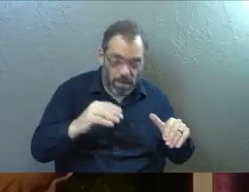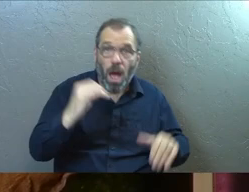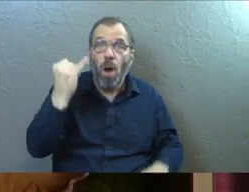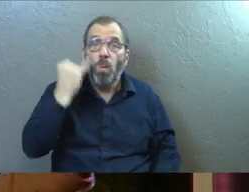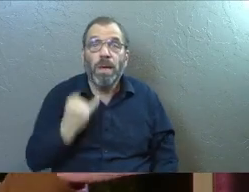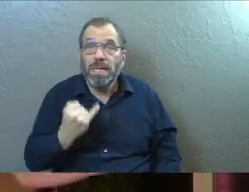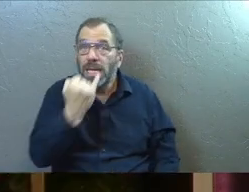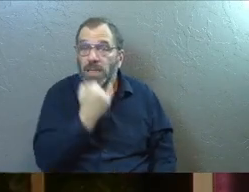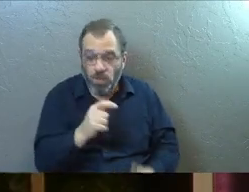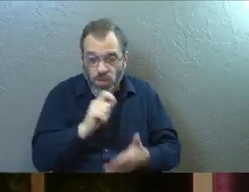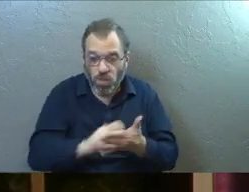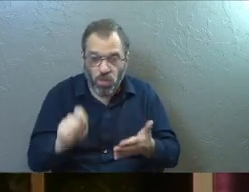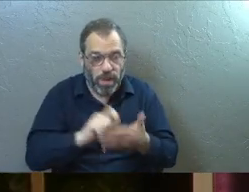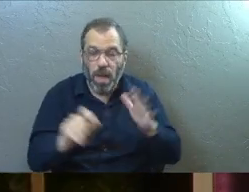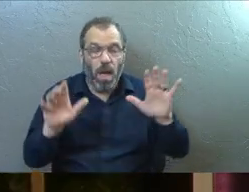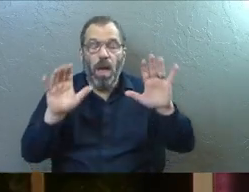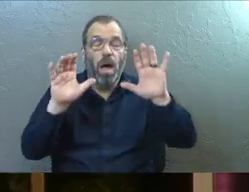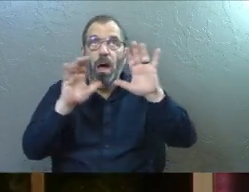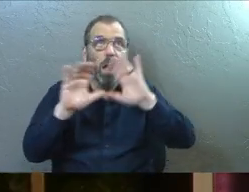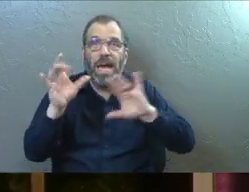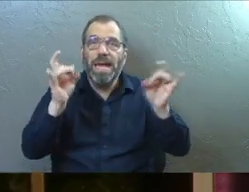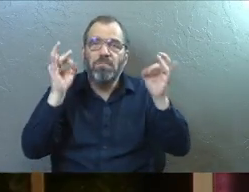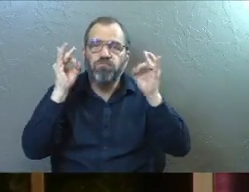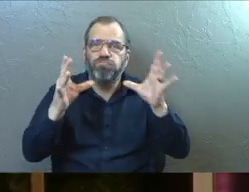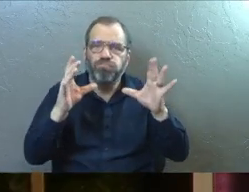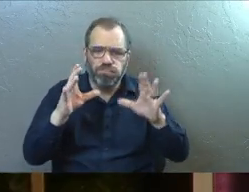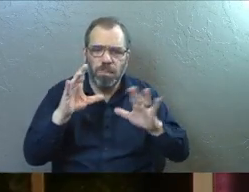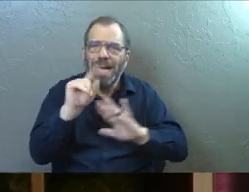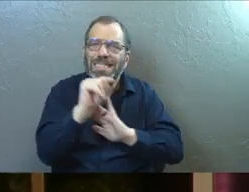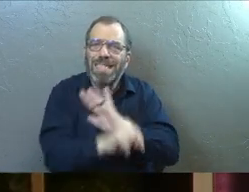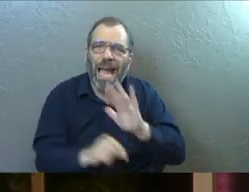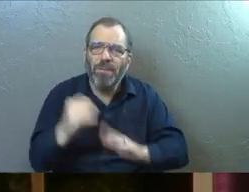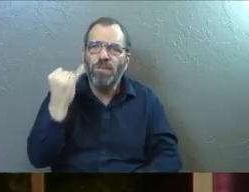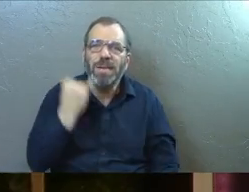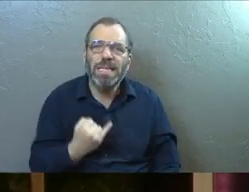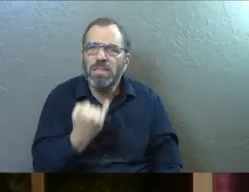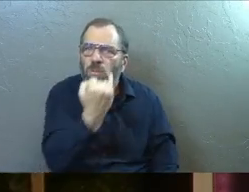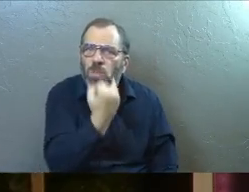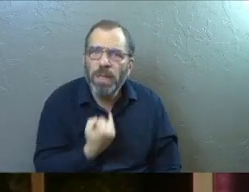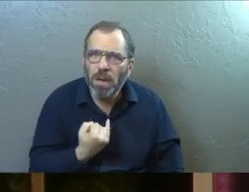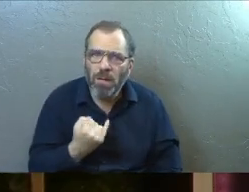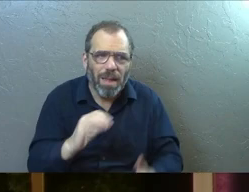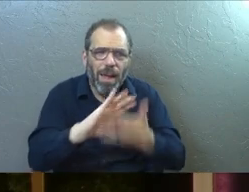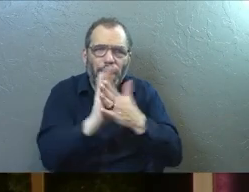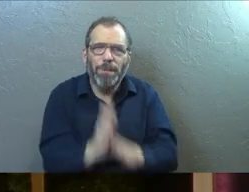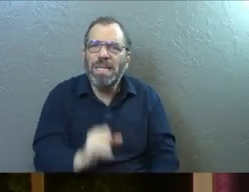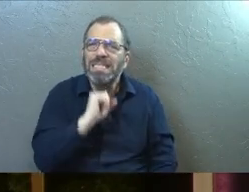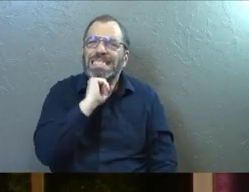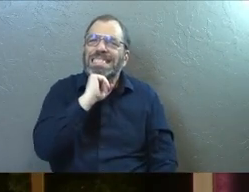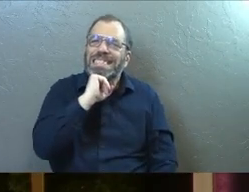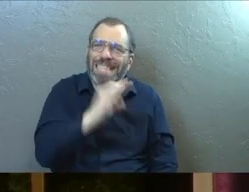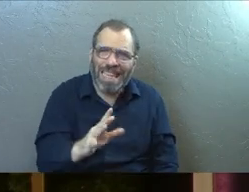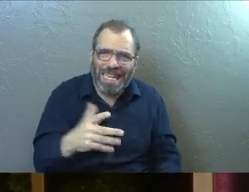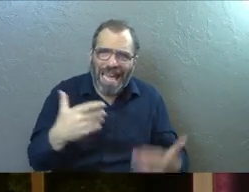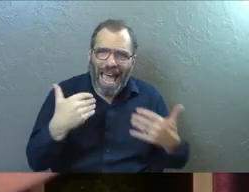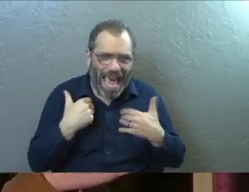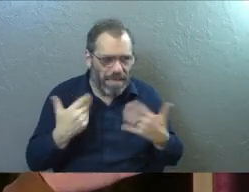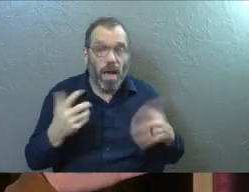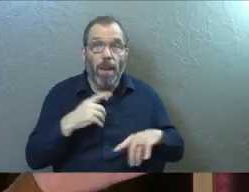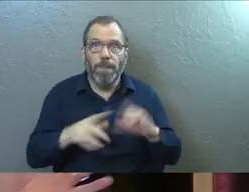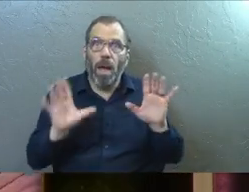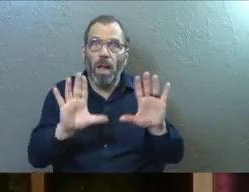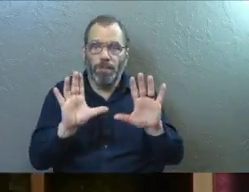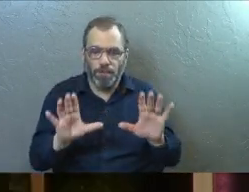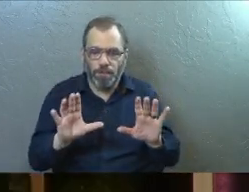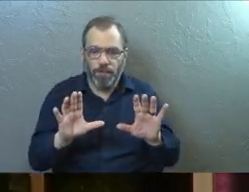Israel, when this was written, like, it's a terrible time for them. There's no peace, as we would call it, I think, in a worldly sense. But